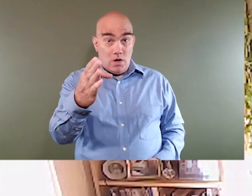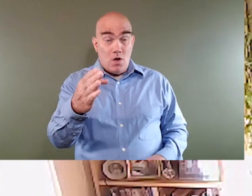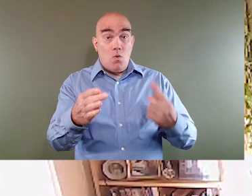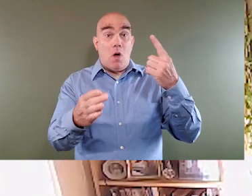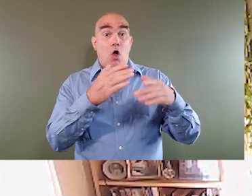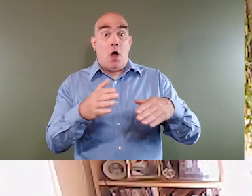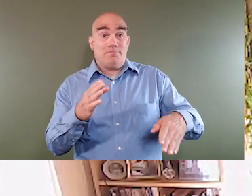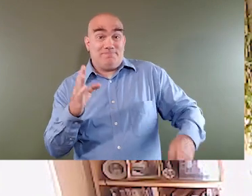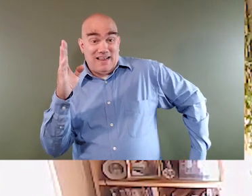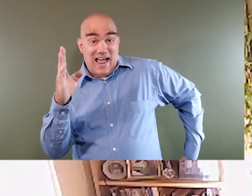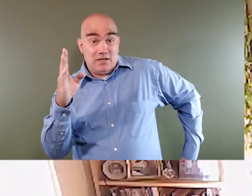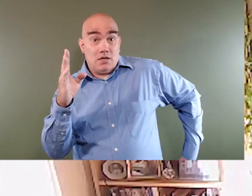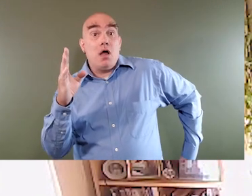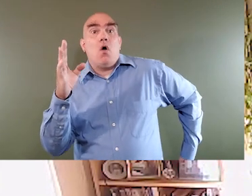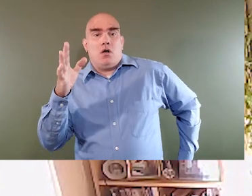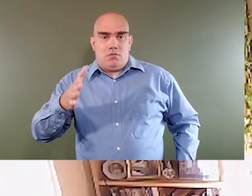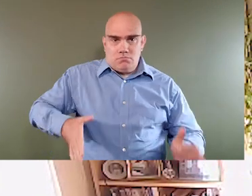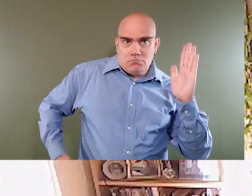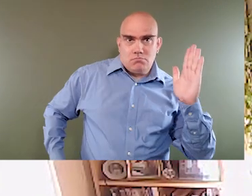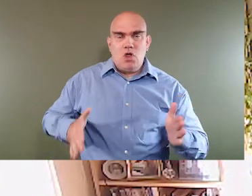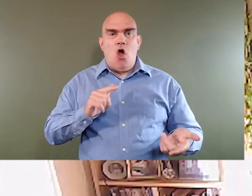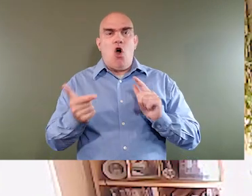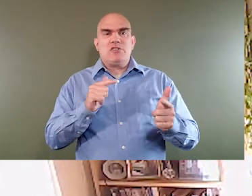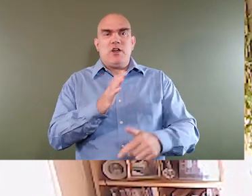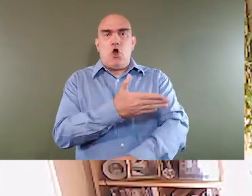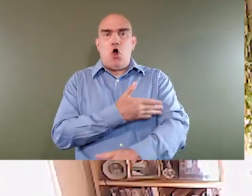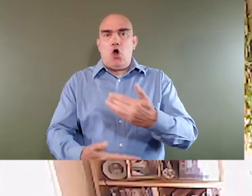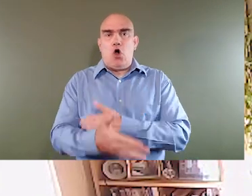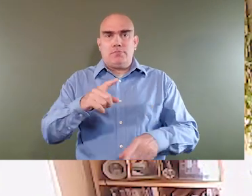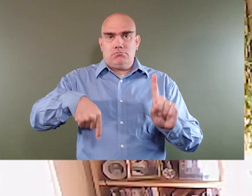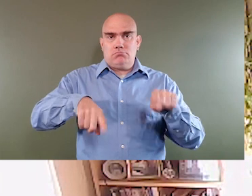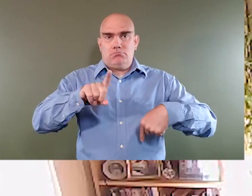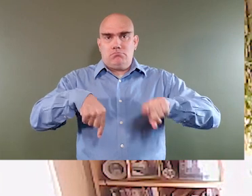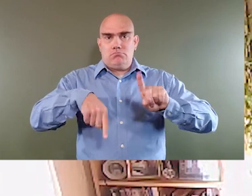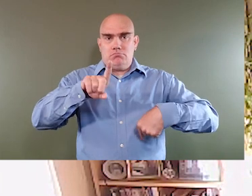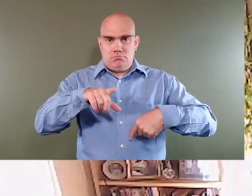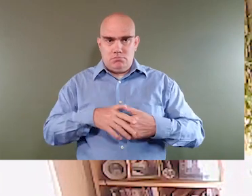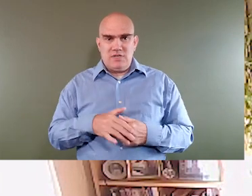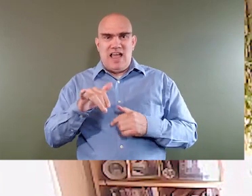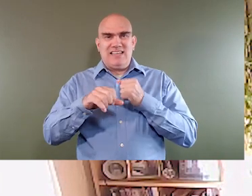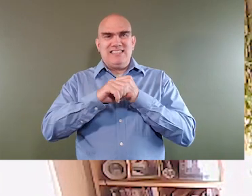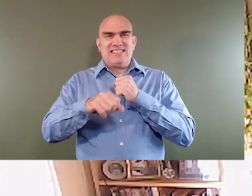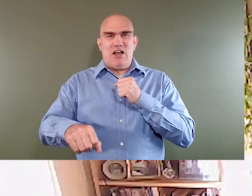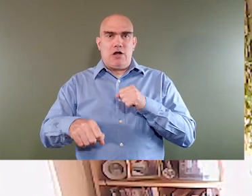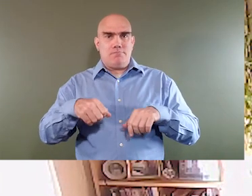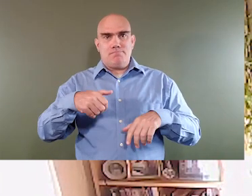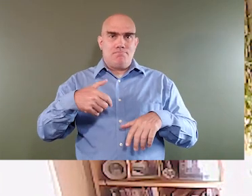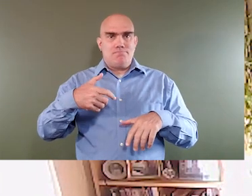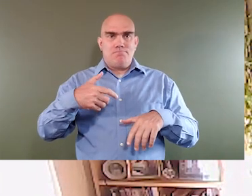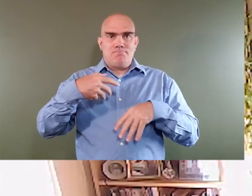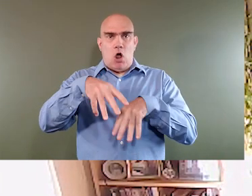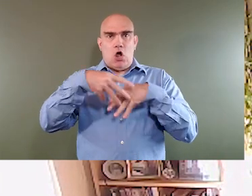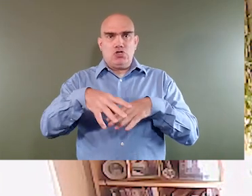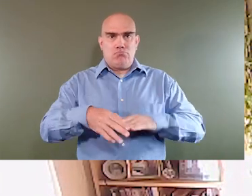pulls behind you, and you're just alternating your arms, kind of like an exaggerated march.